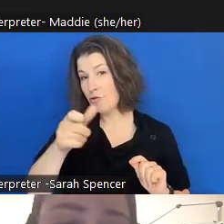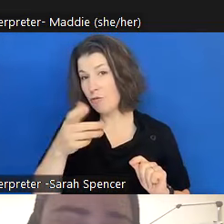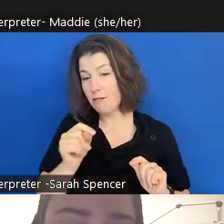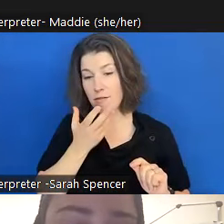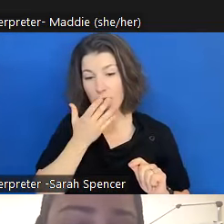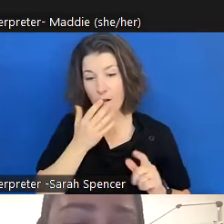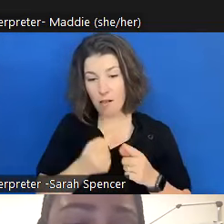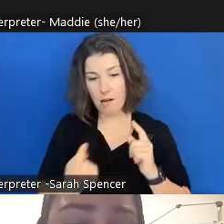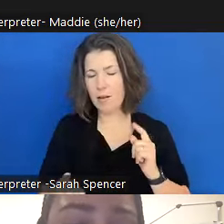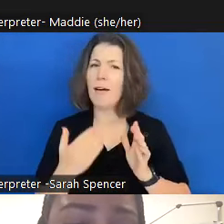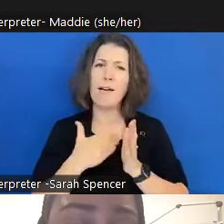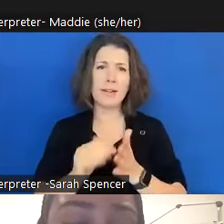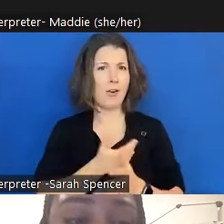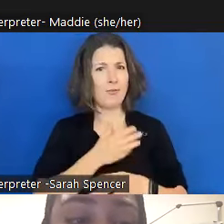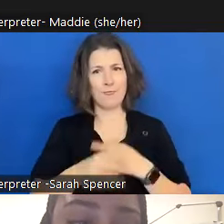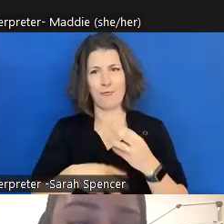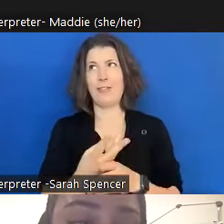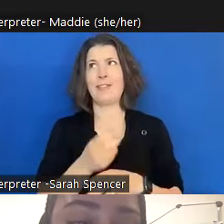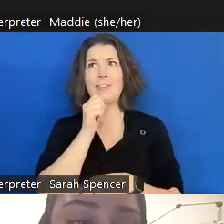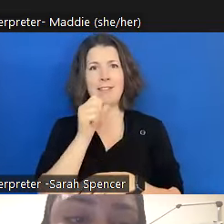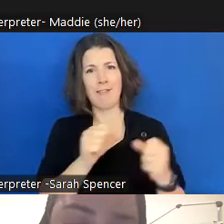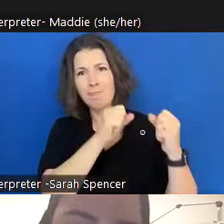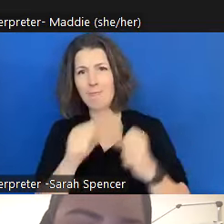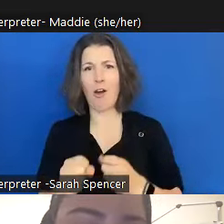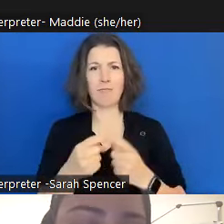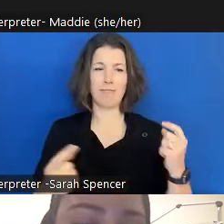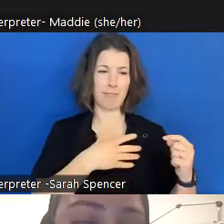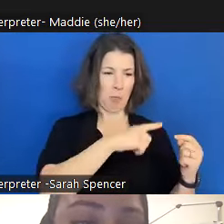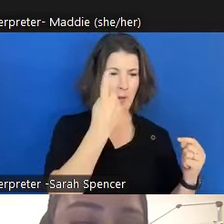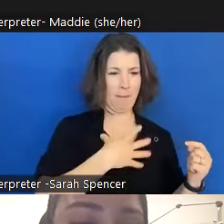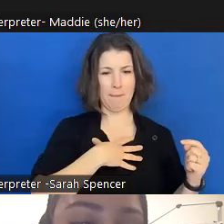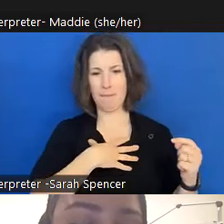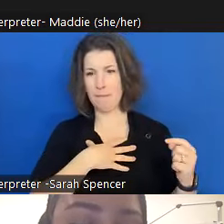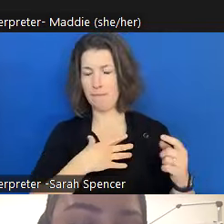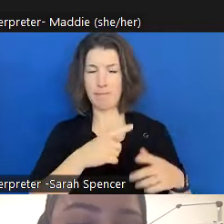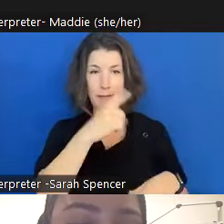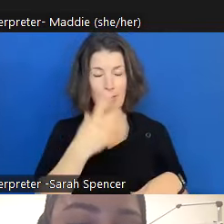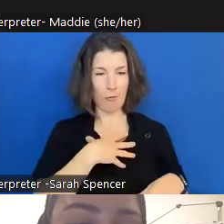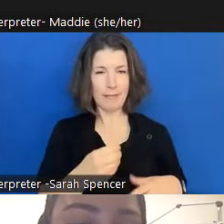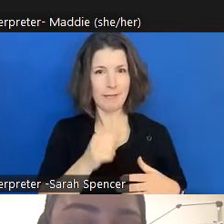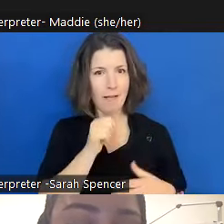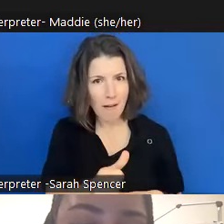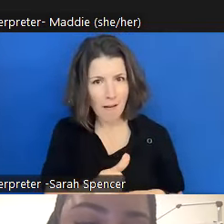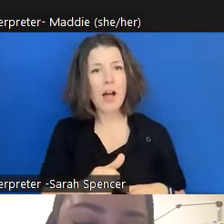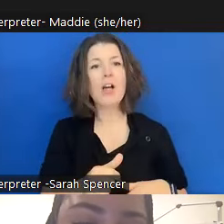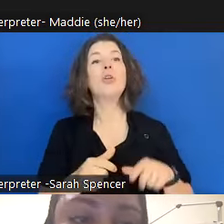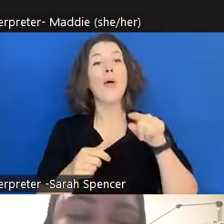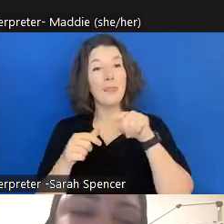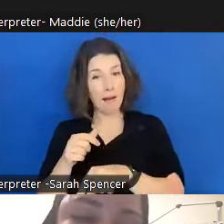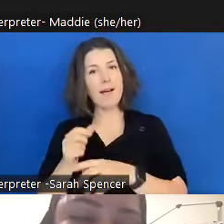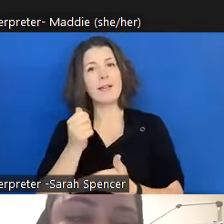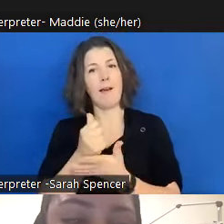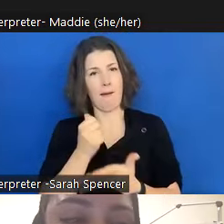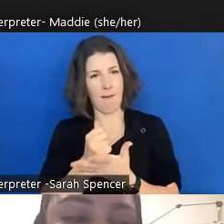high contrast and not everything is black and white. So these will help,